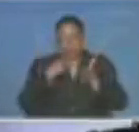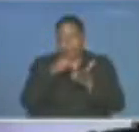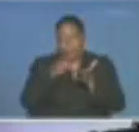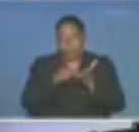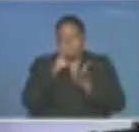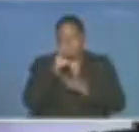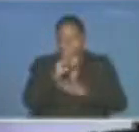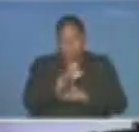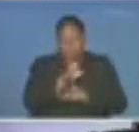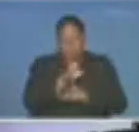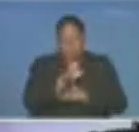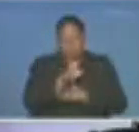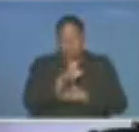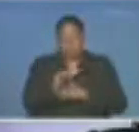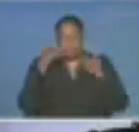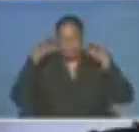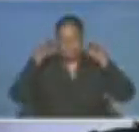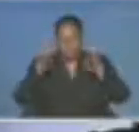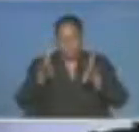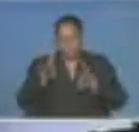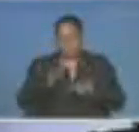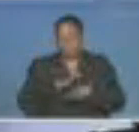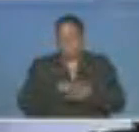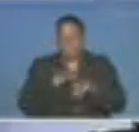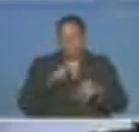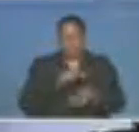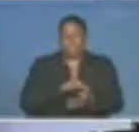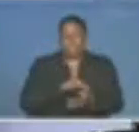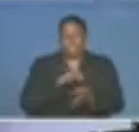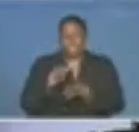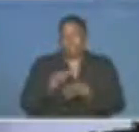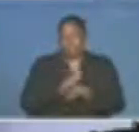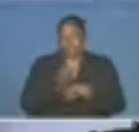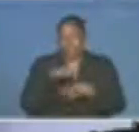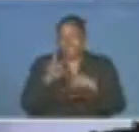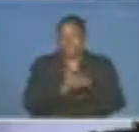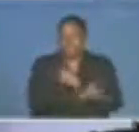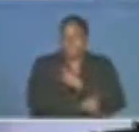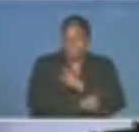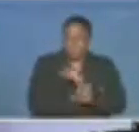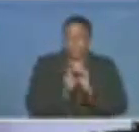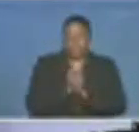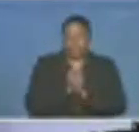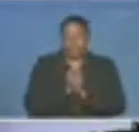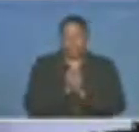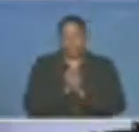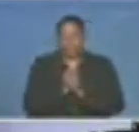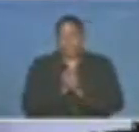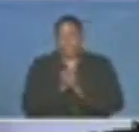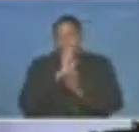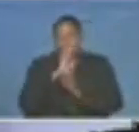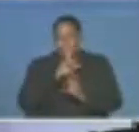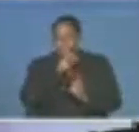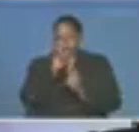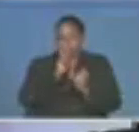higher level of focus to the way that nursing is practiced in our country. It speaks specifically to